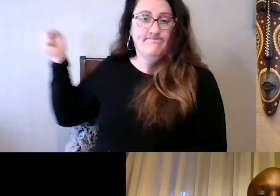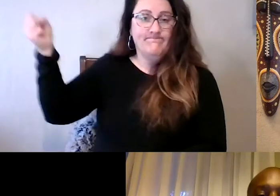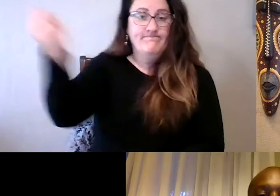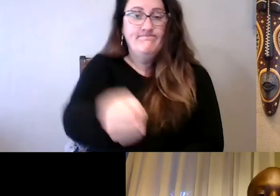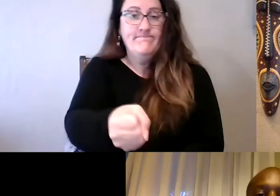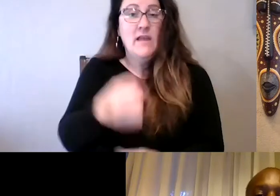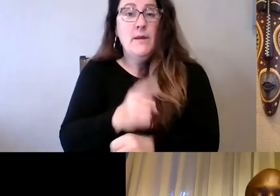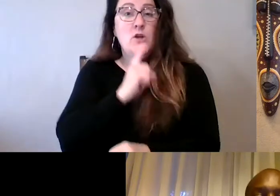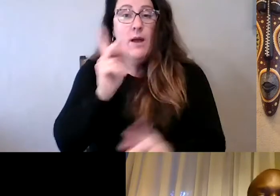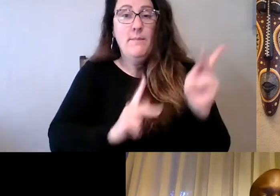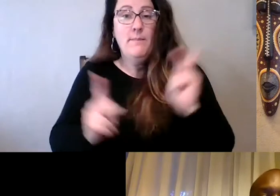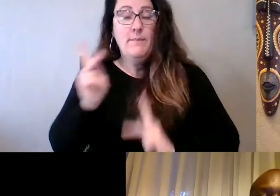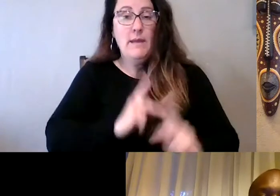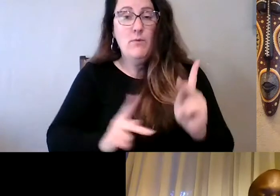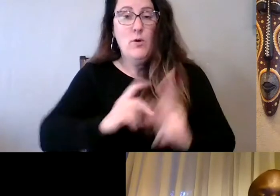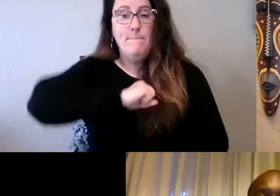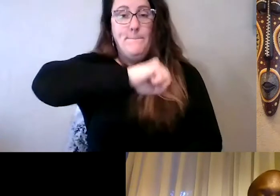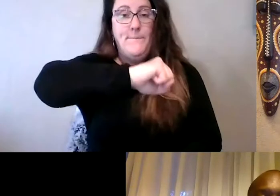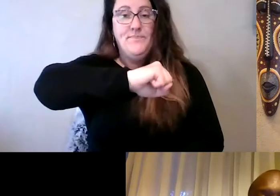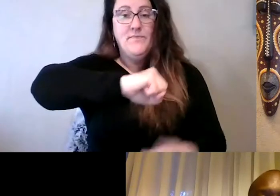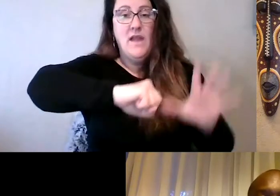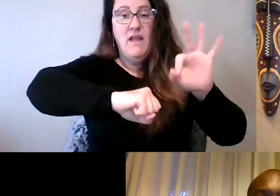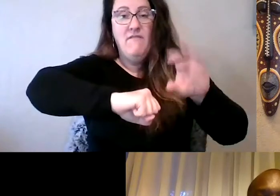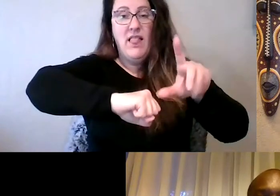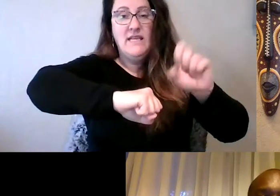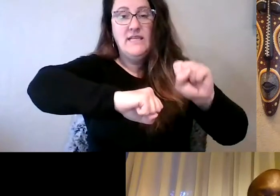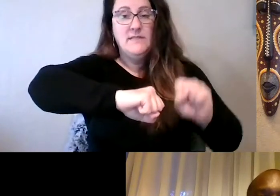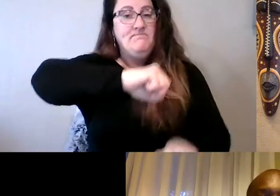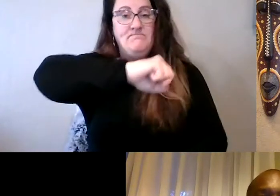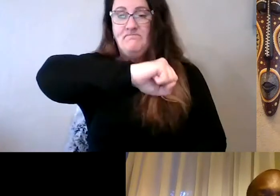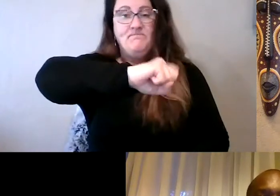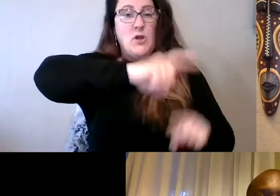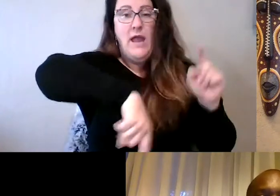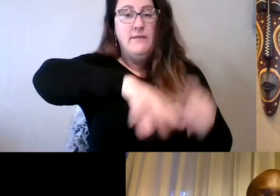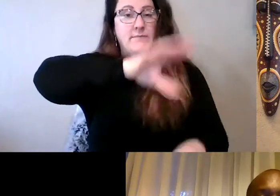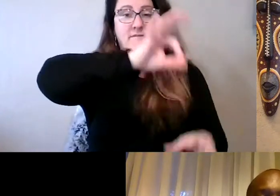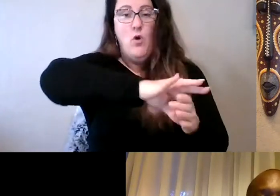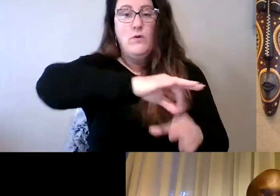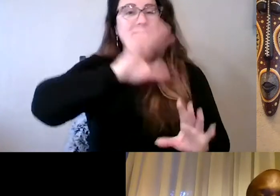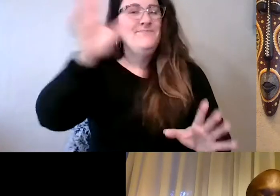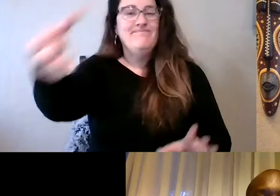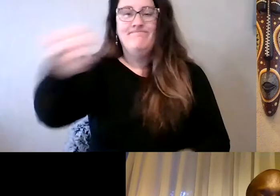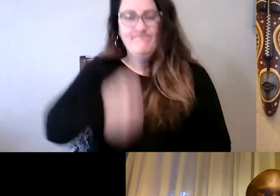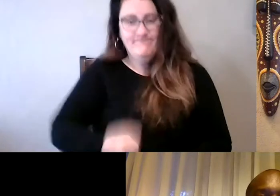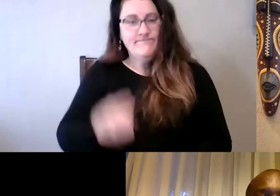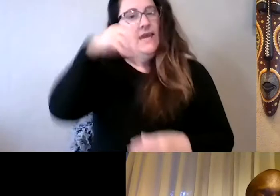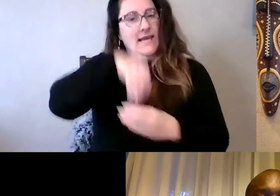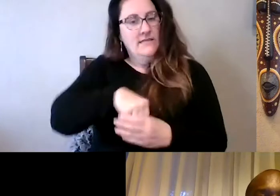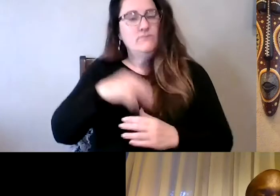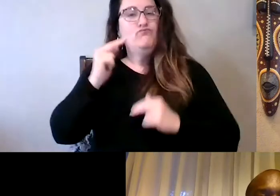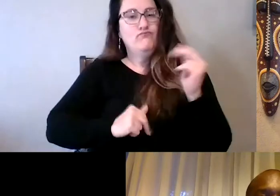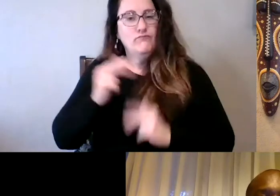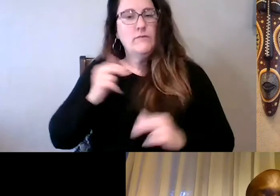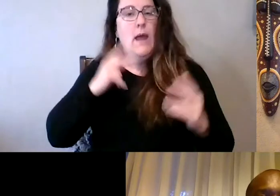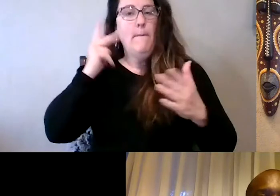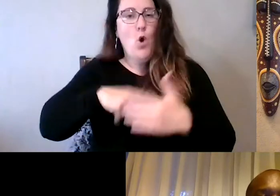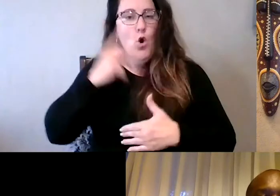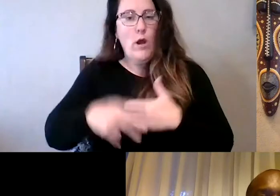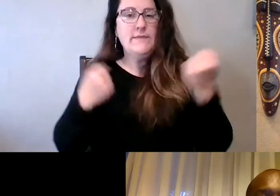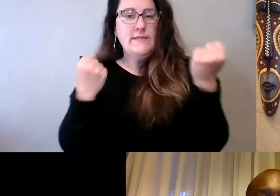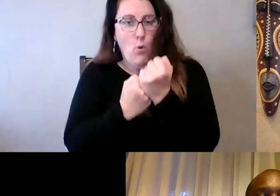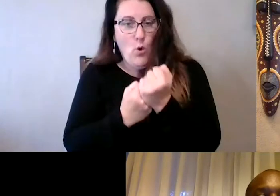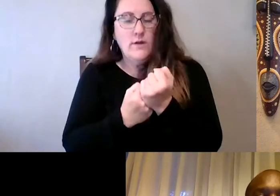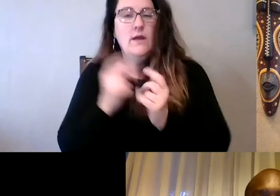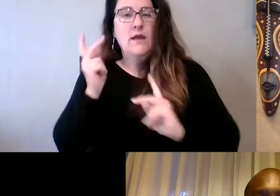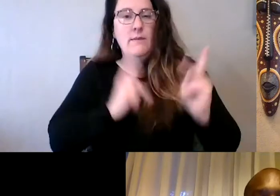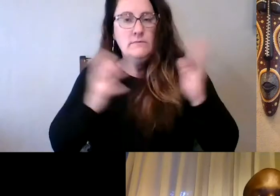sure that people who are barred because they have felony convictions had a place in their organizing. They built an entire program around it to help